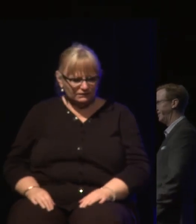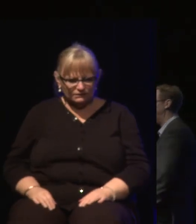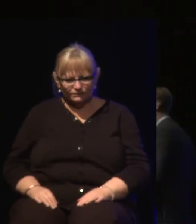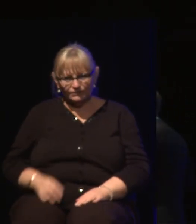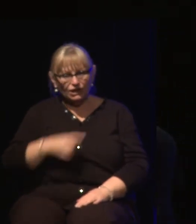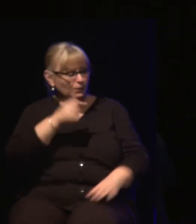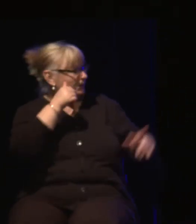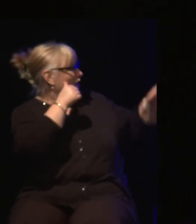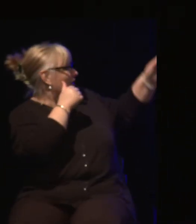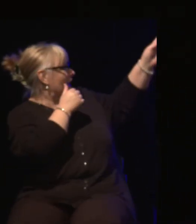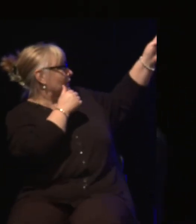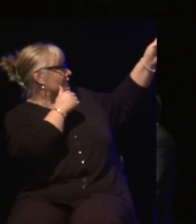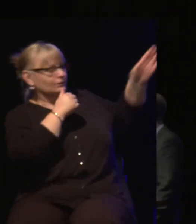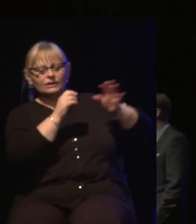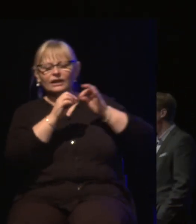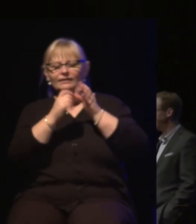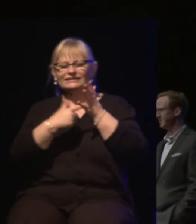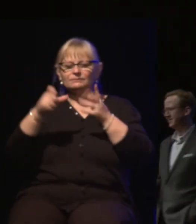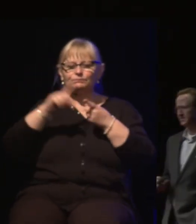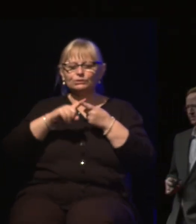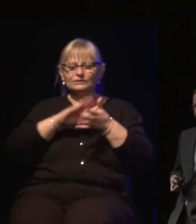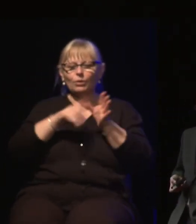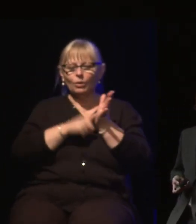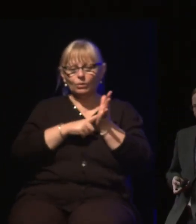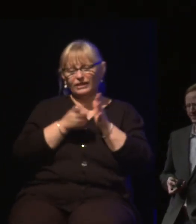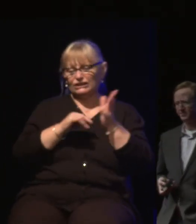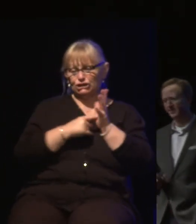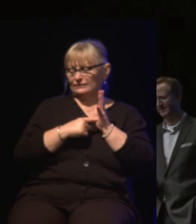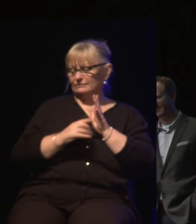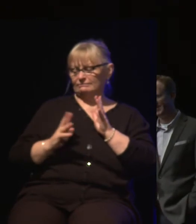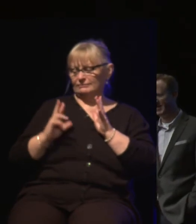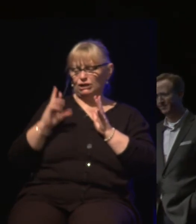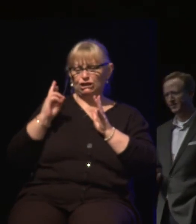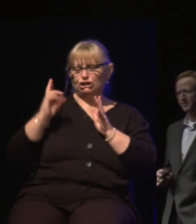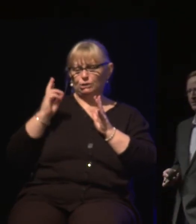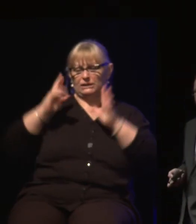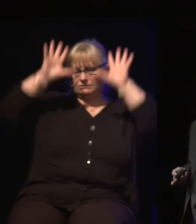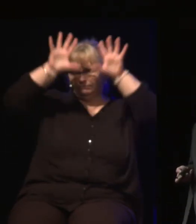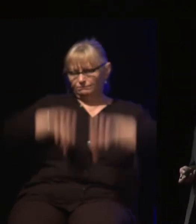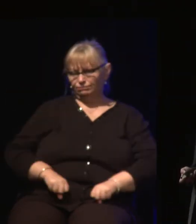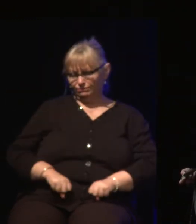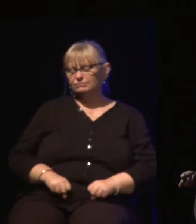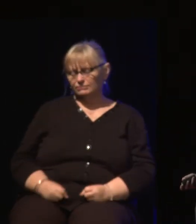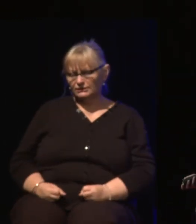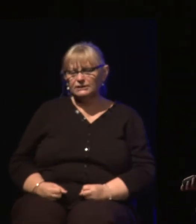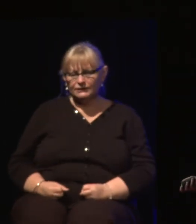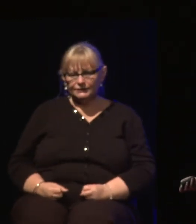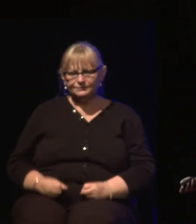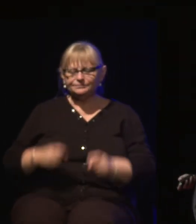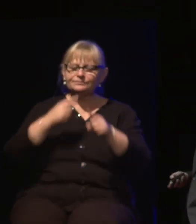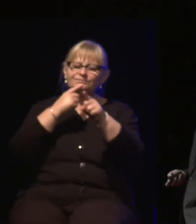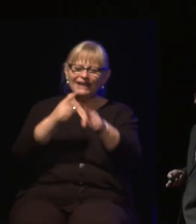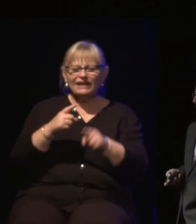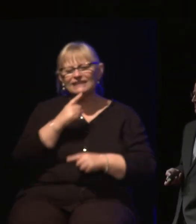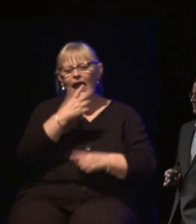You probably all recognize this one, Bruce Hall. We just lost this one, despite a fight to keep it. They like to claim asbestos is the